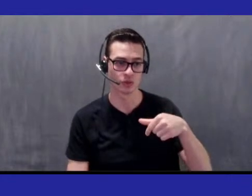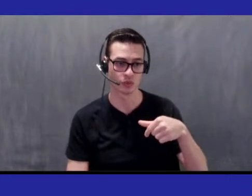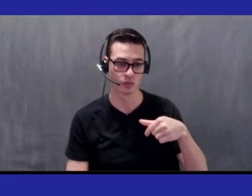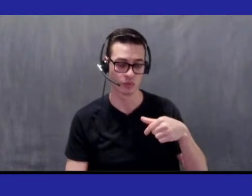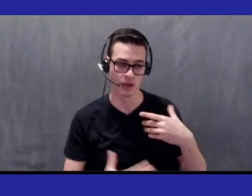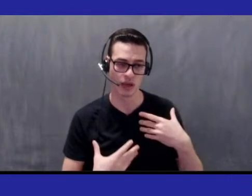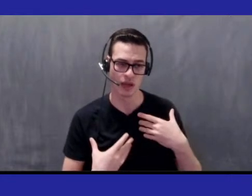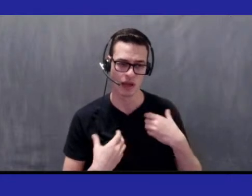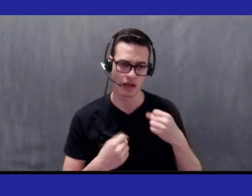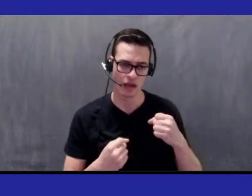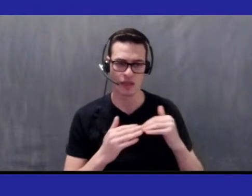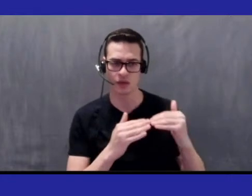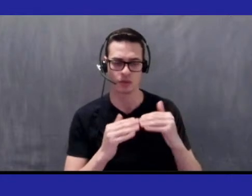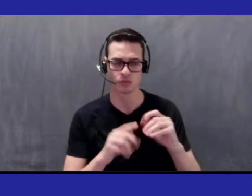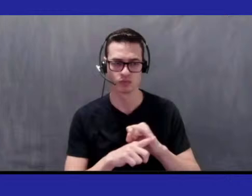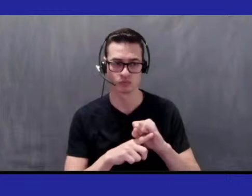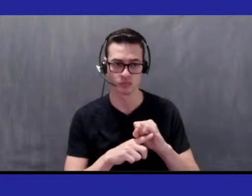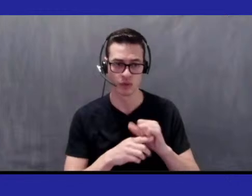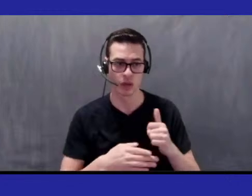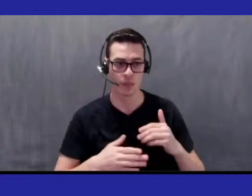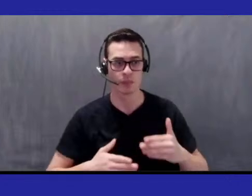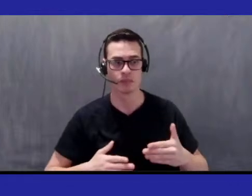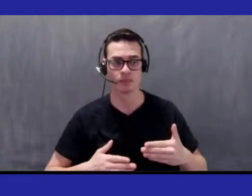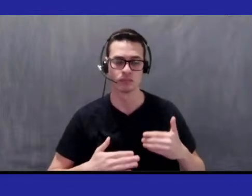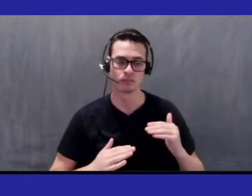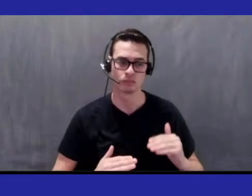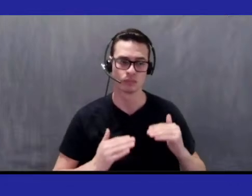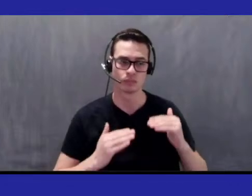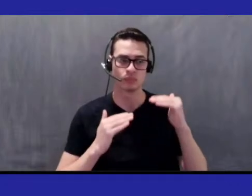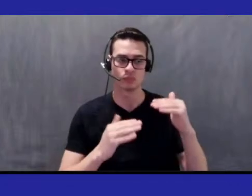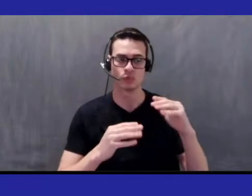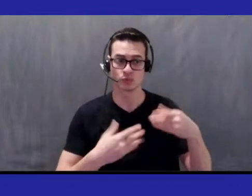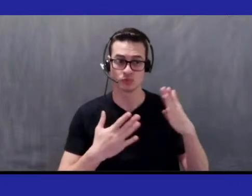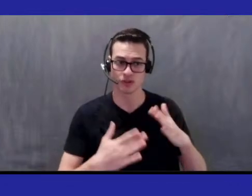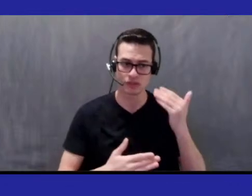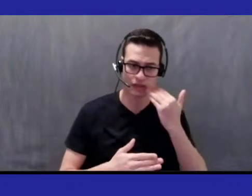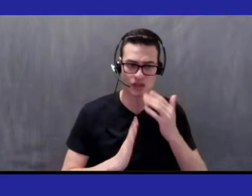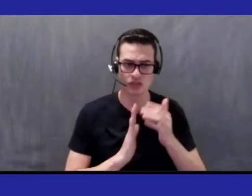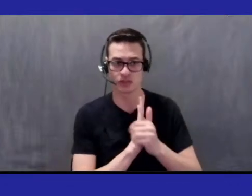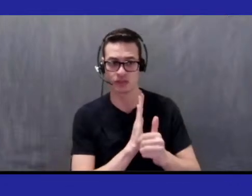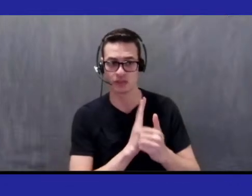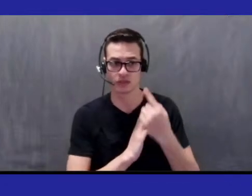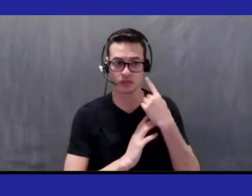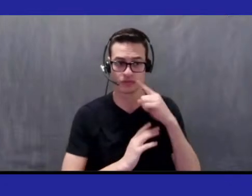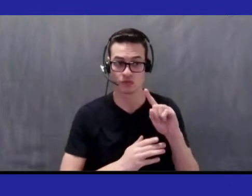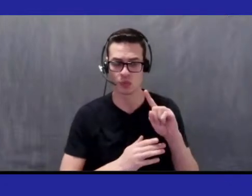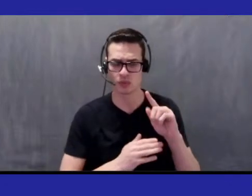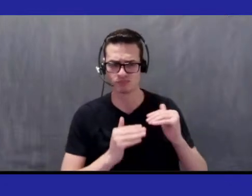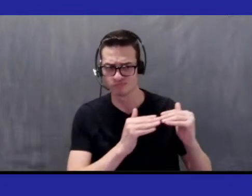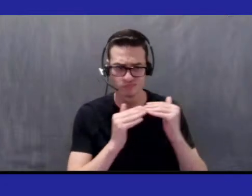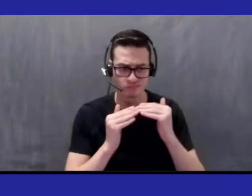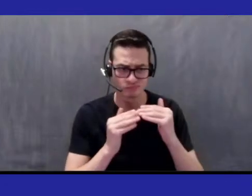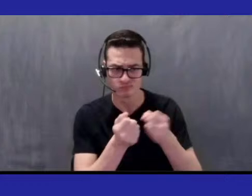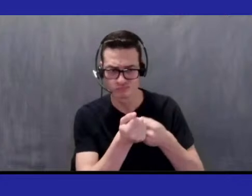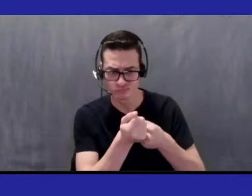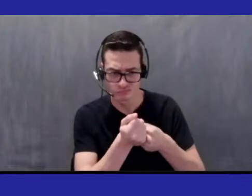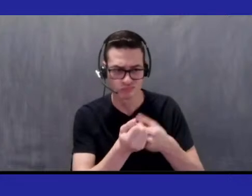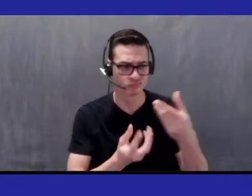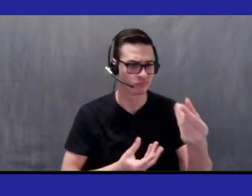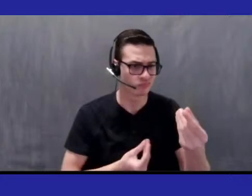delivering equitable, compassionate, and affirming care. The largest participation came from Elmhurst, with a total